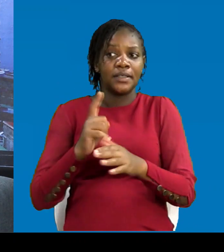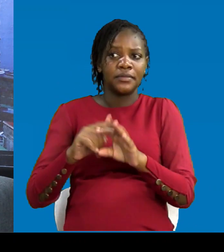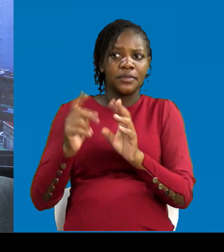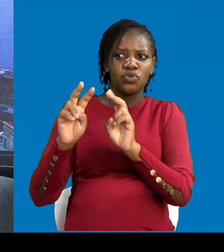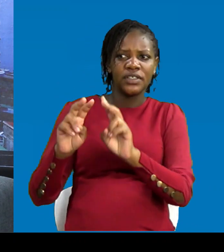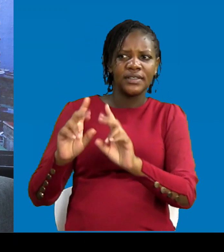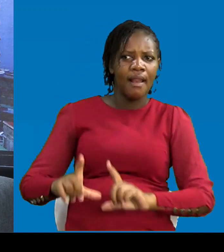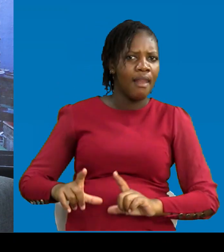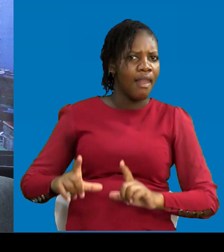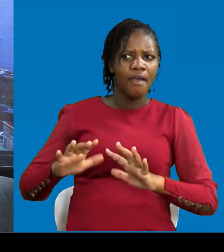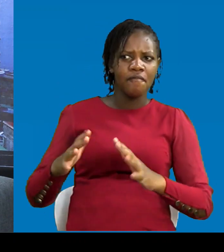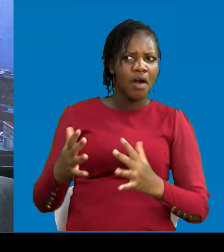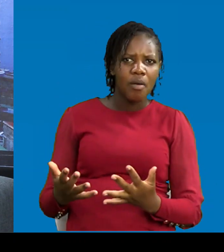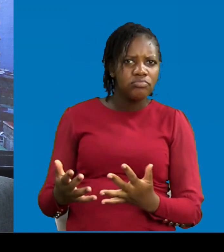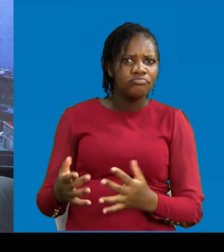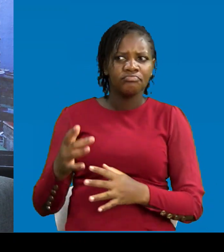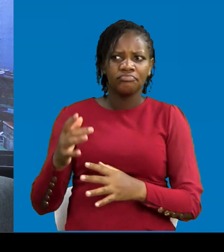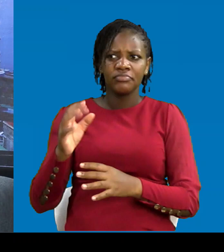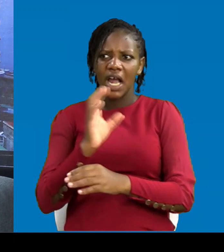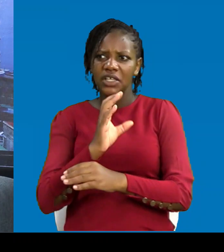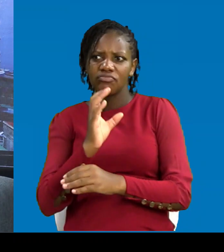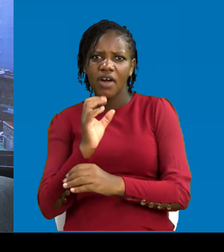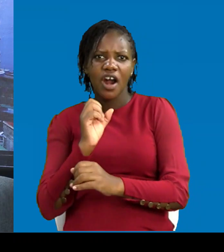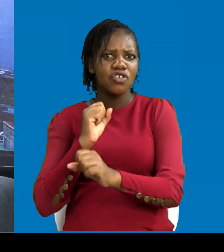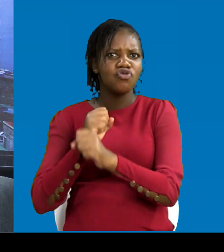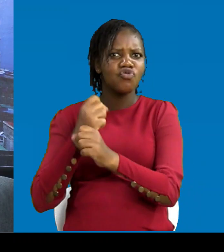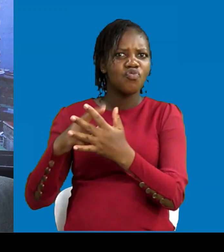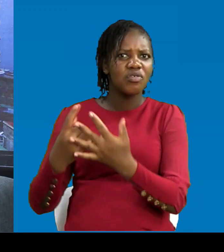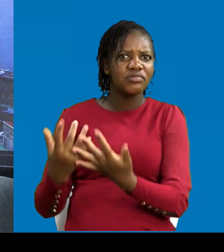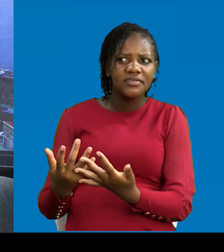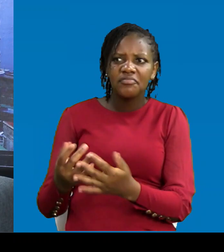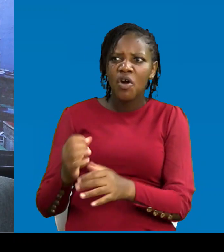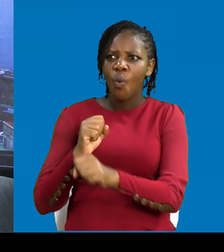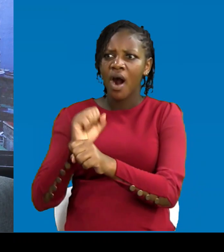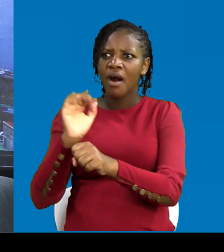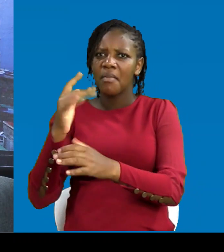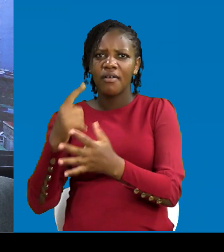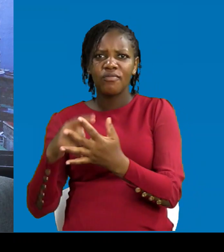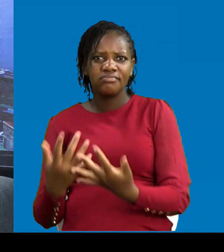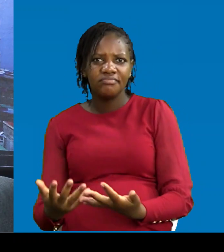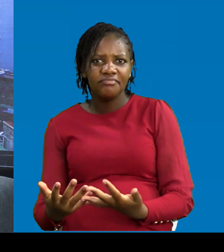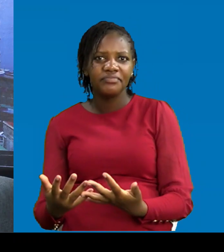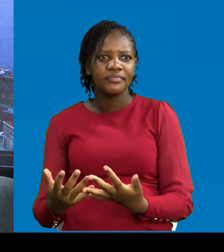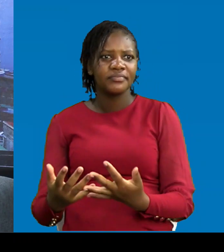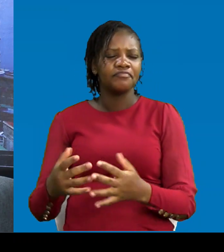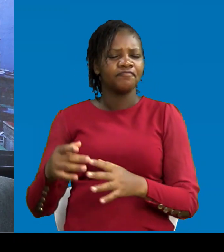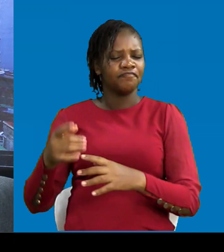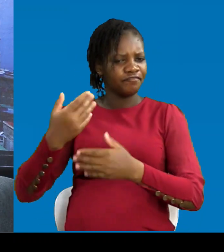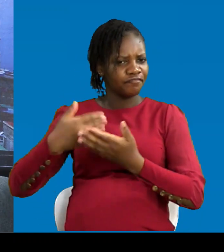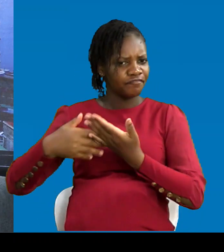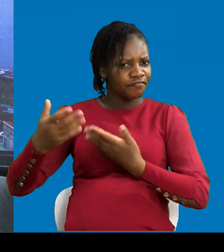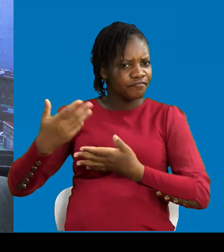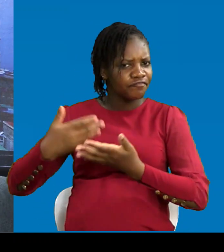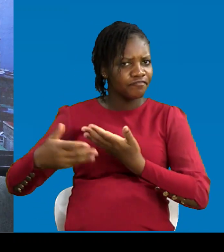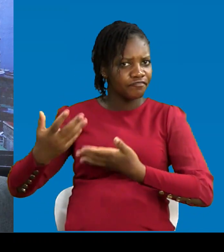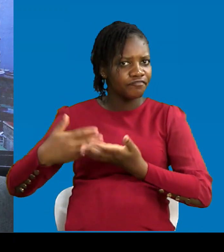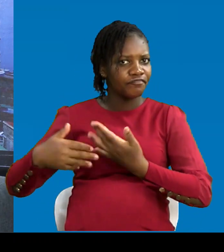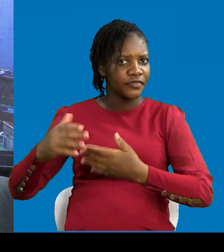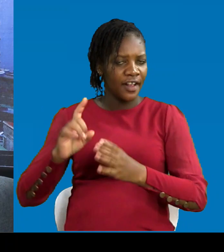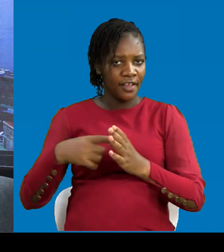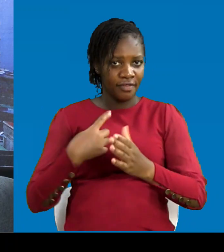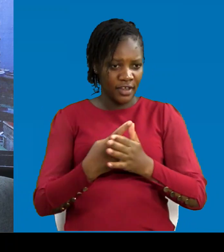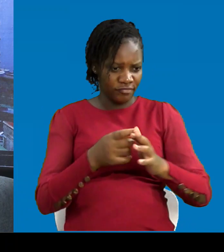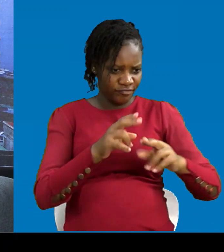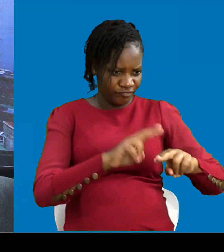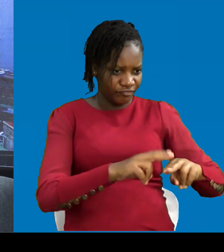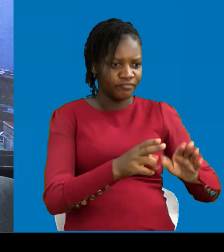what they do on a daily. So and of course what the outfit that we are creating is